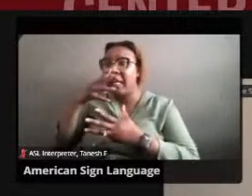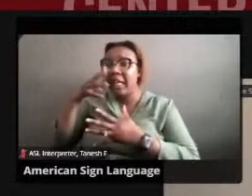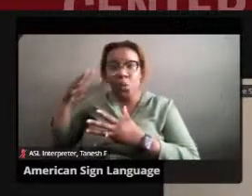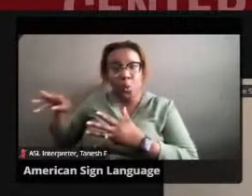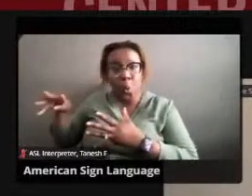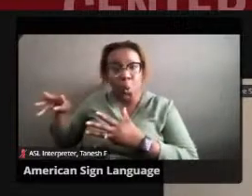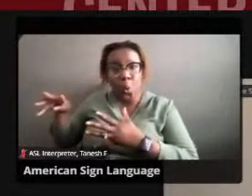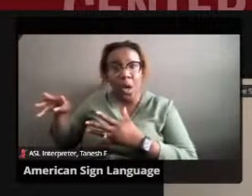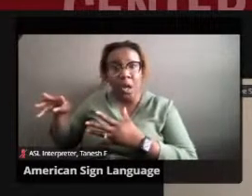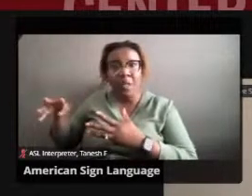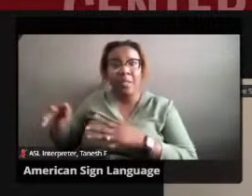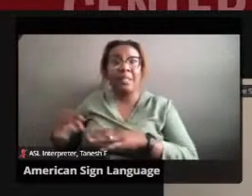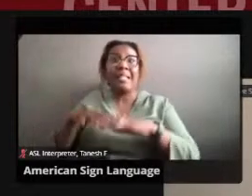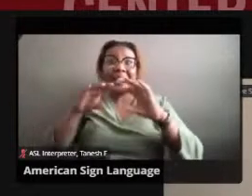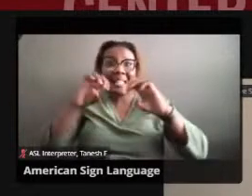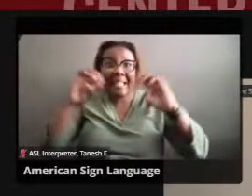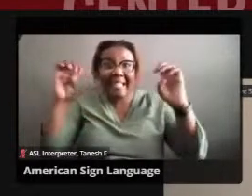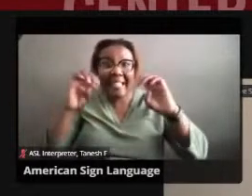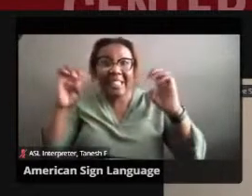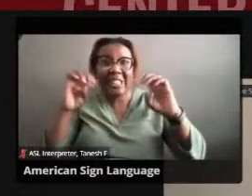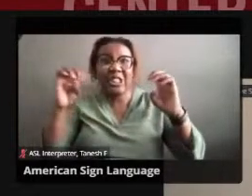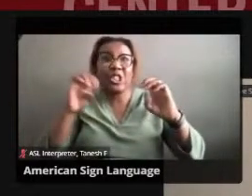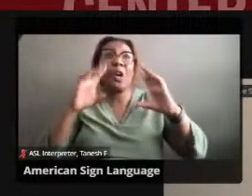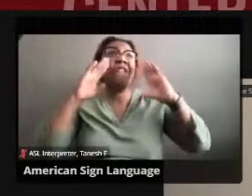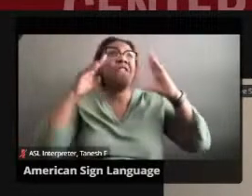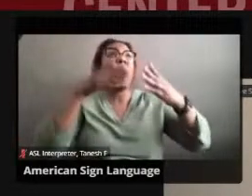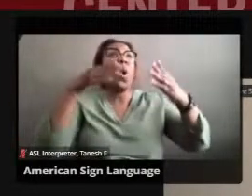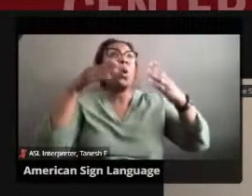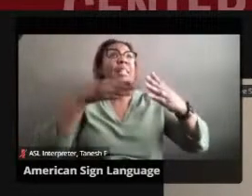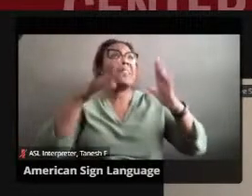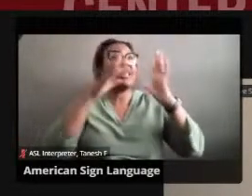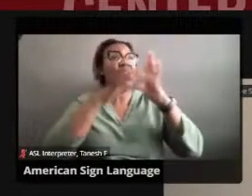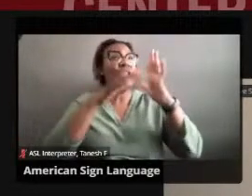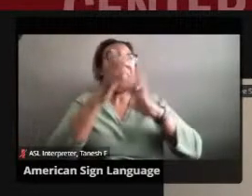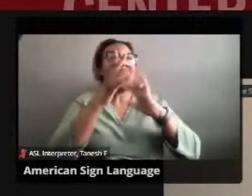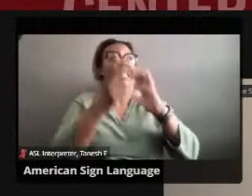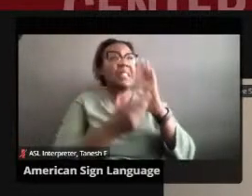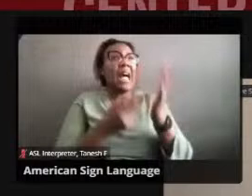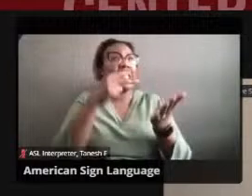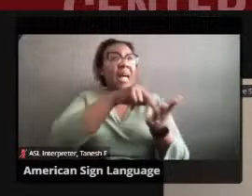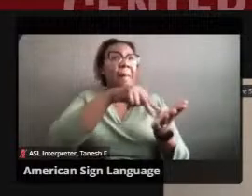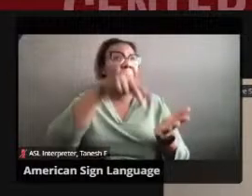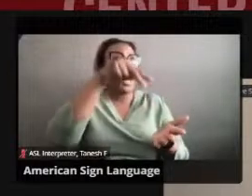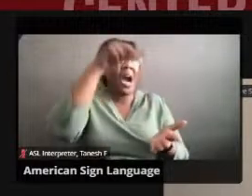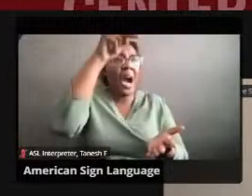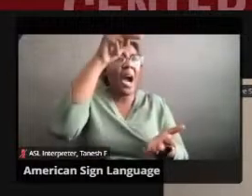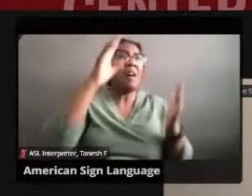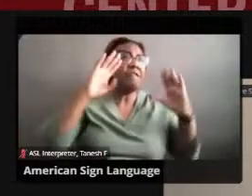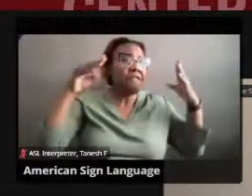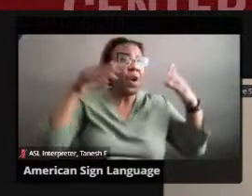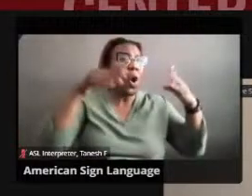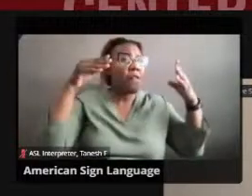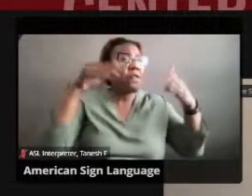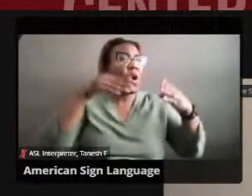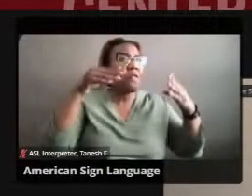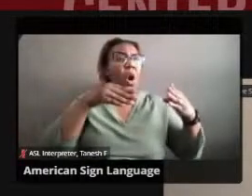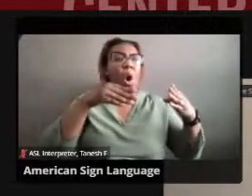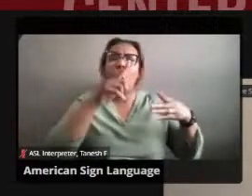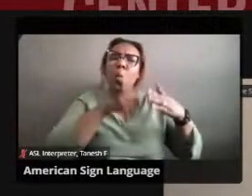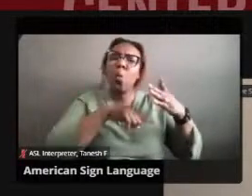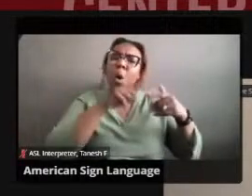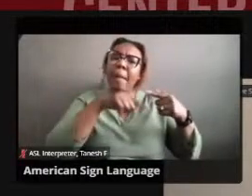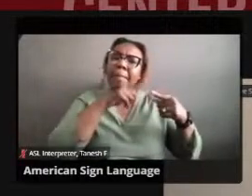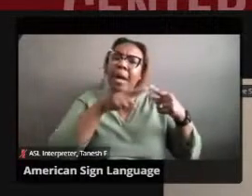Easter cause us to do more than celebrate the rising of the Messiah? How does the resurrection